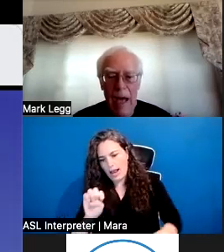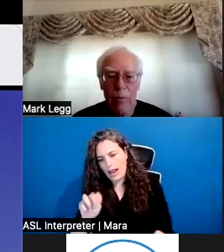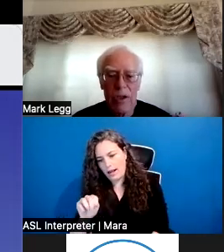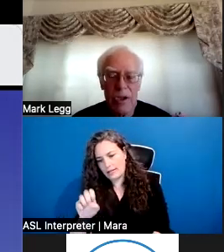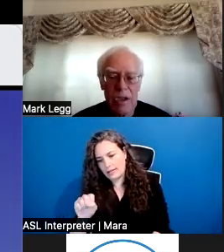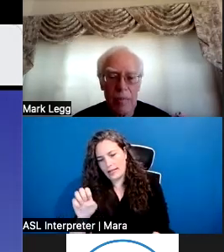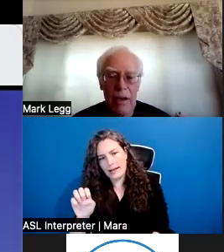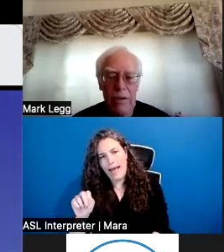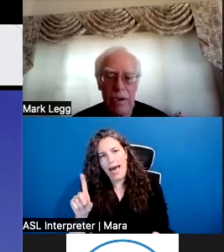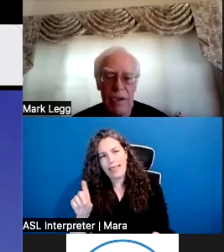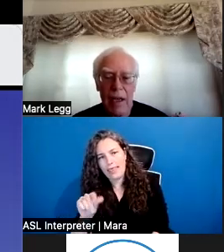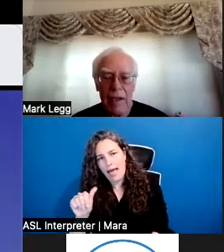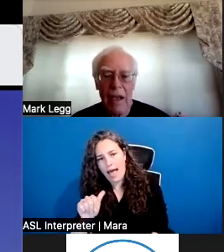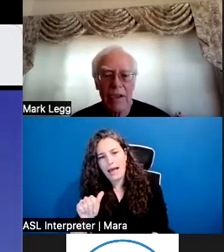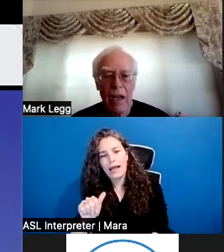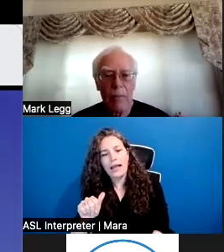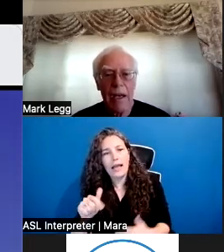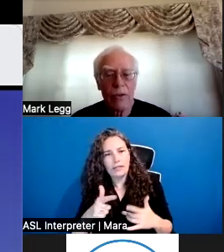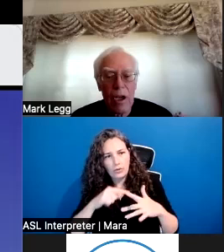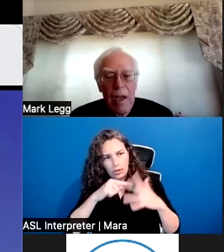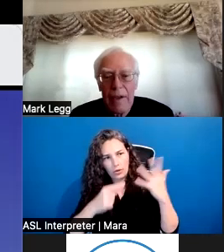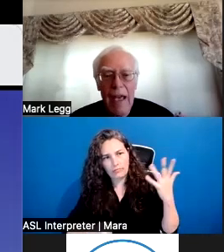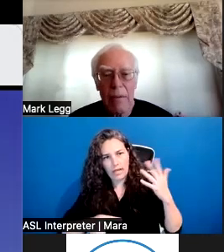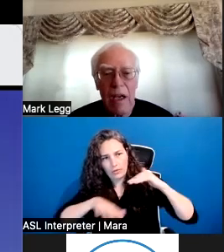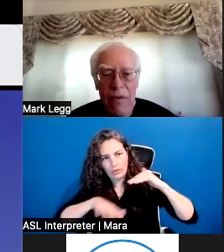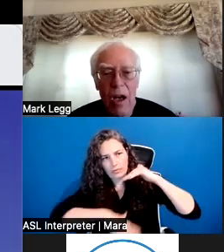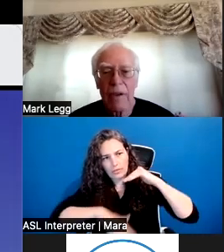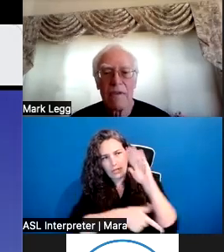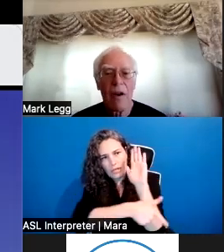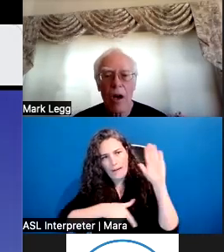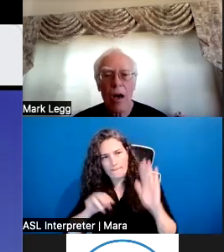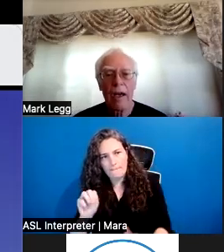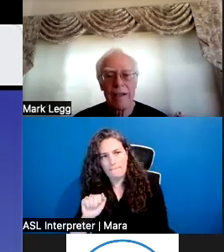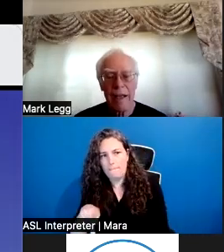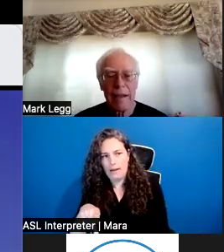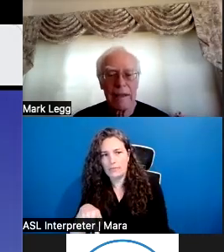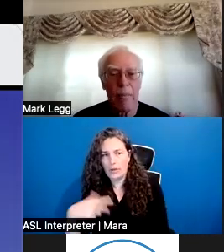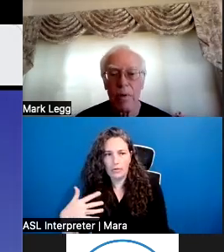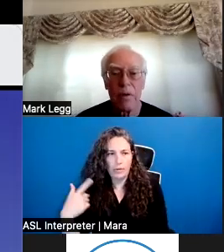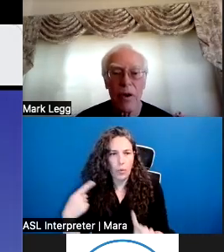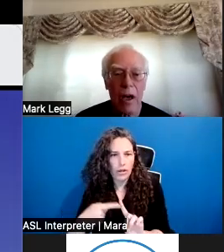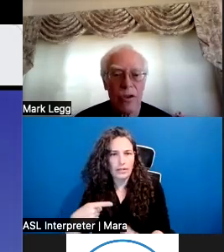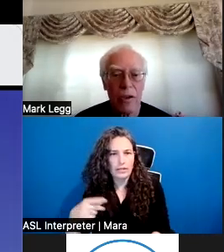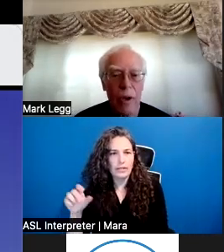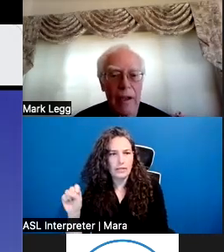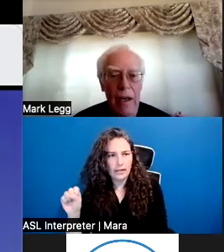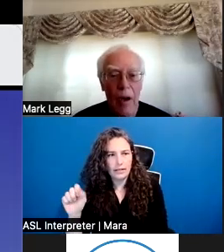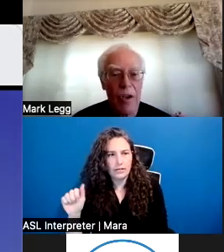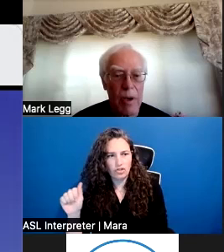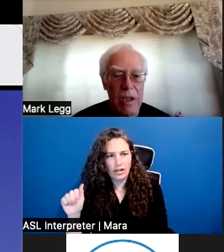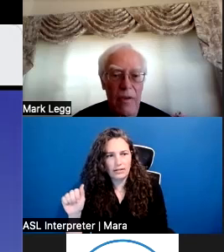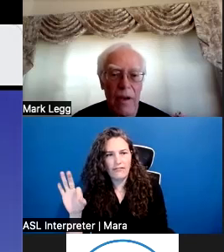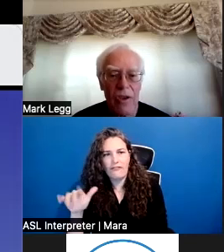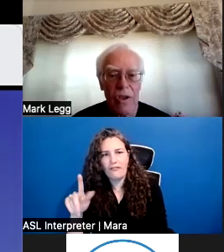bottom of the map, which is just about to the San Viscano Bay. So the San Clemente Fault is very long and it's capable of very large earthquakes.